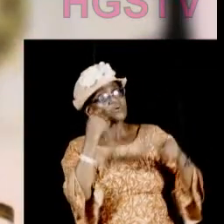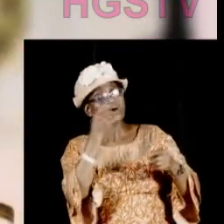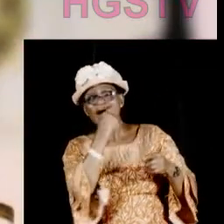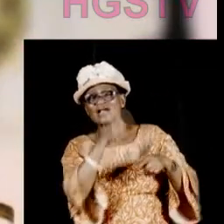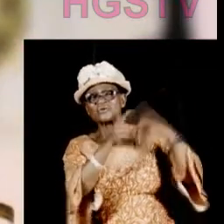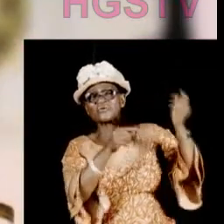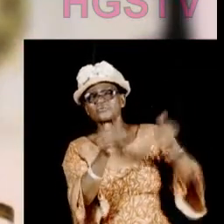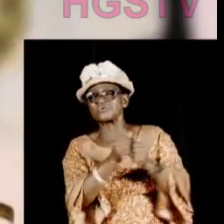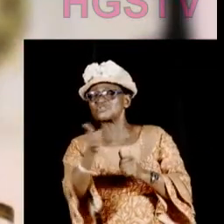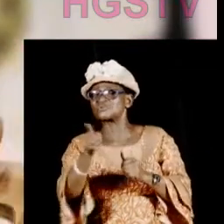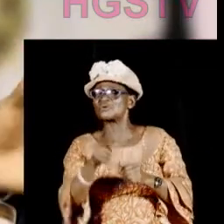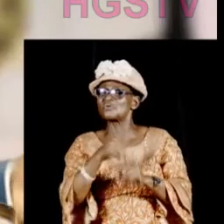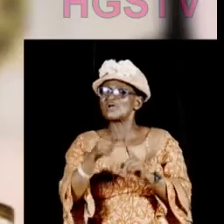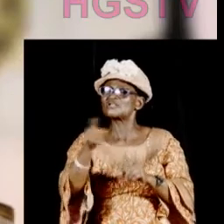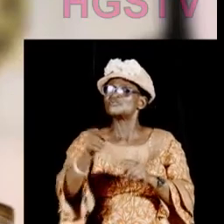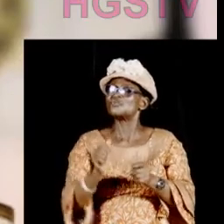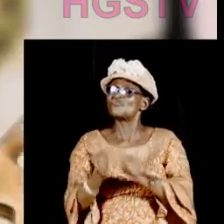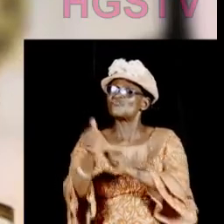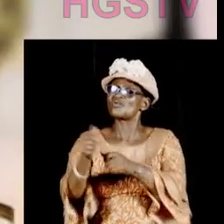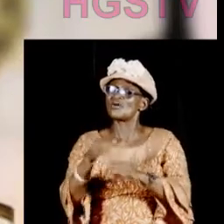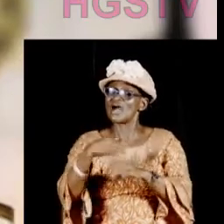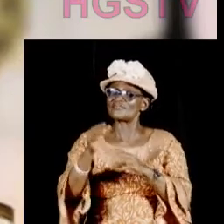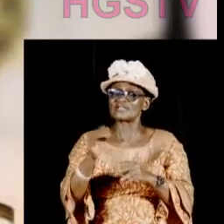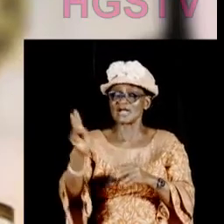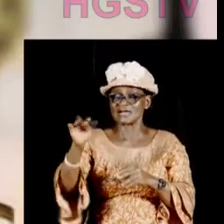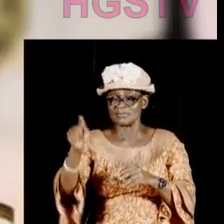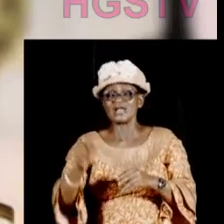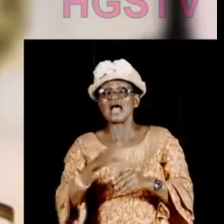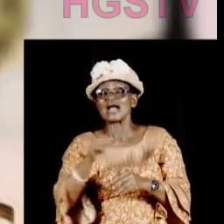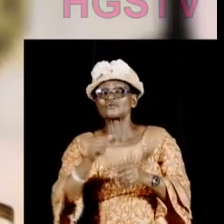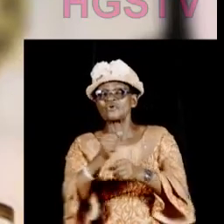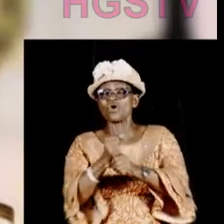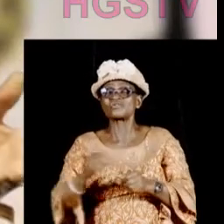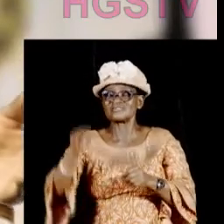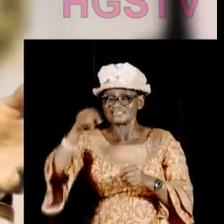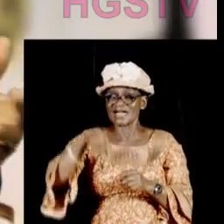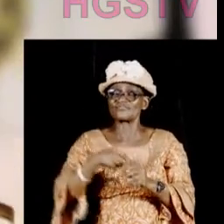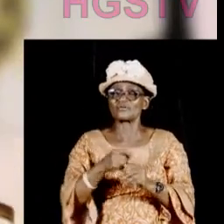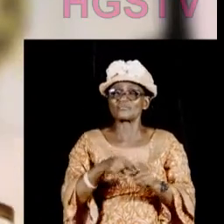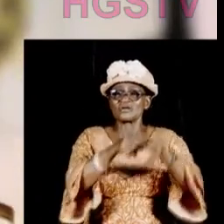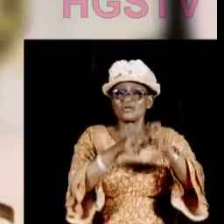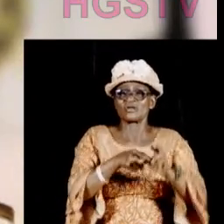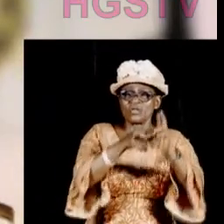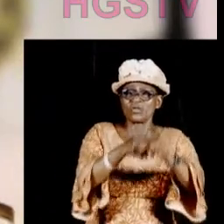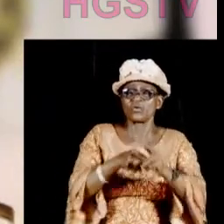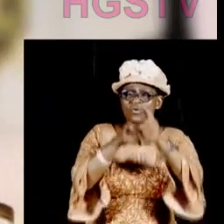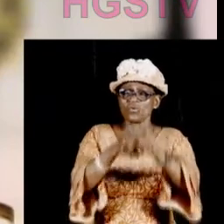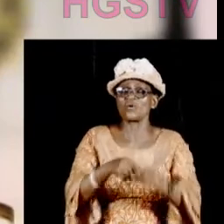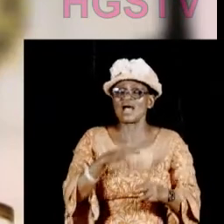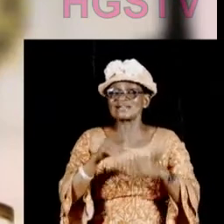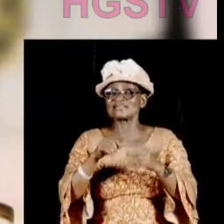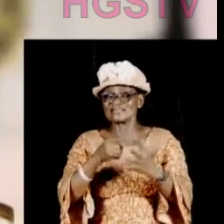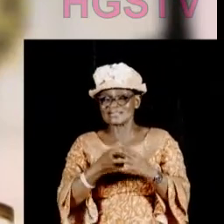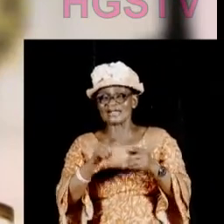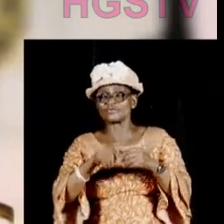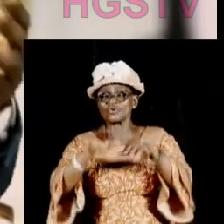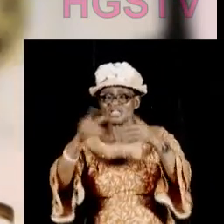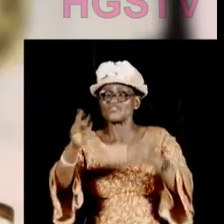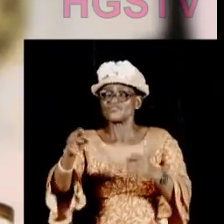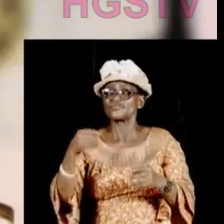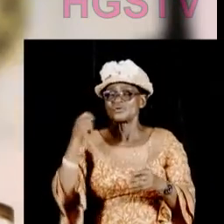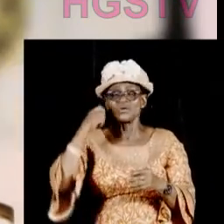after Naaman, and when he got down from his chariot, and they begin to give you silver and garment. He